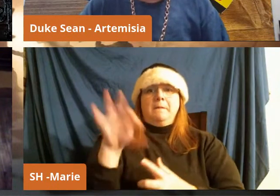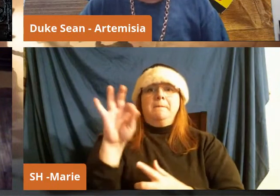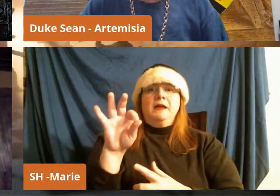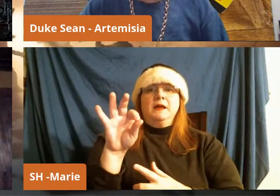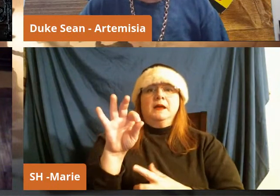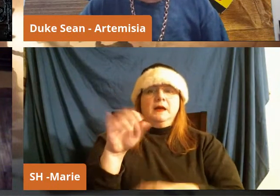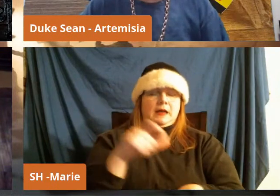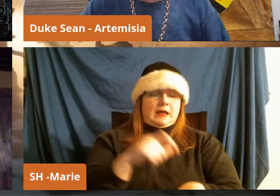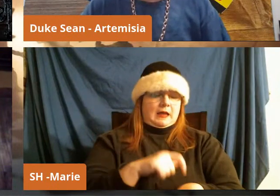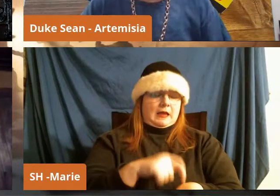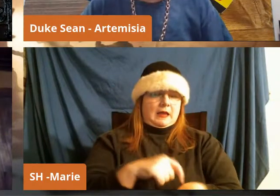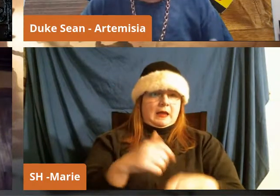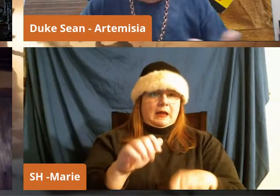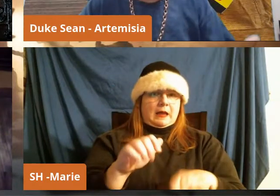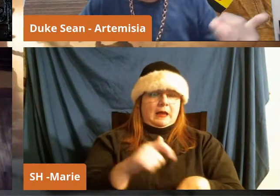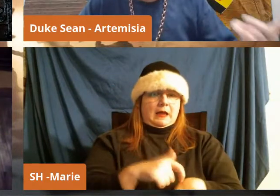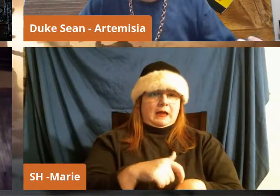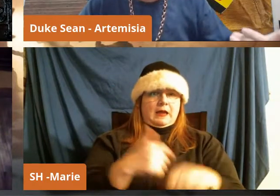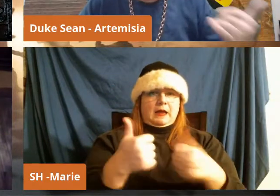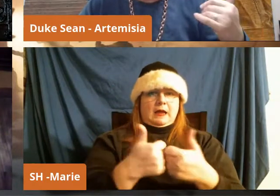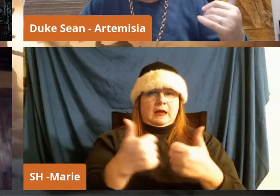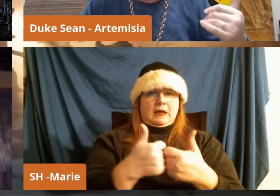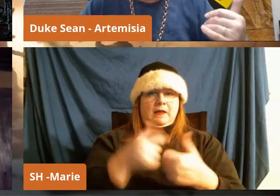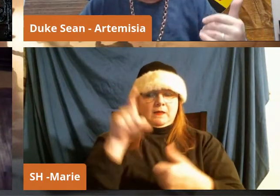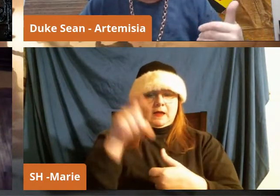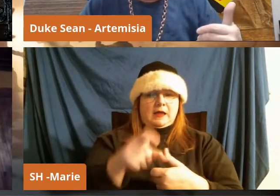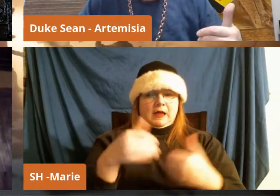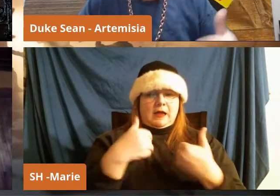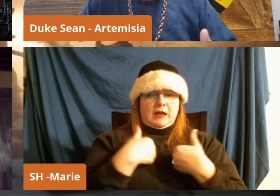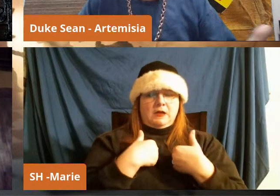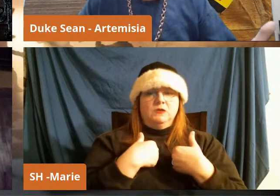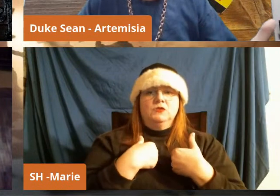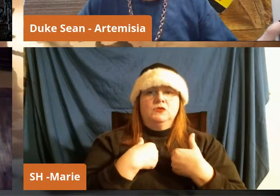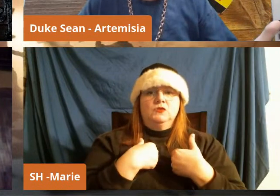game, and we told them that they had to